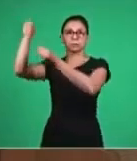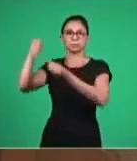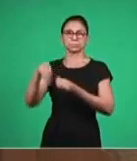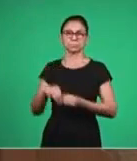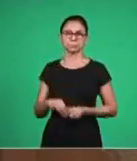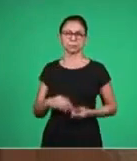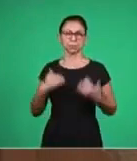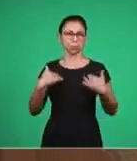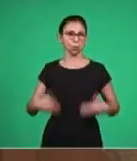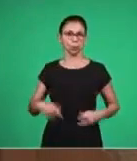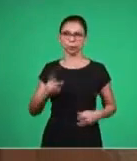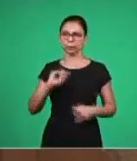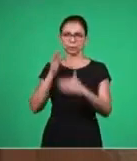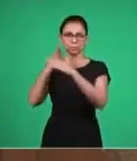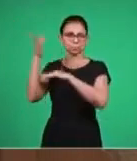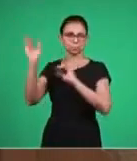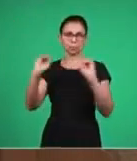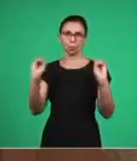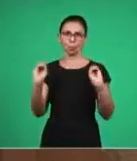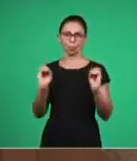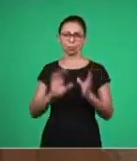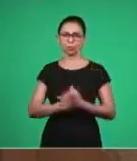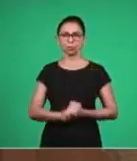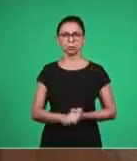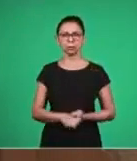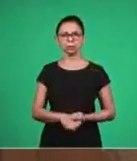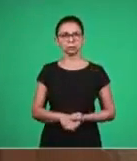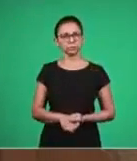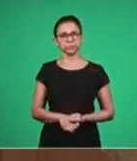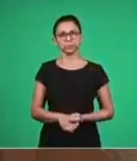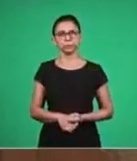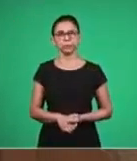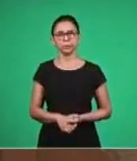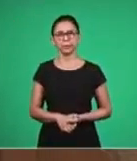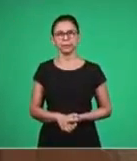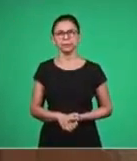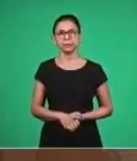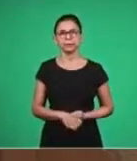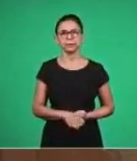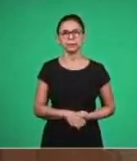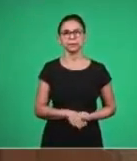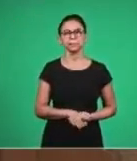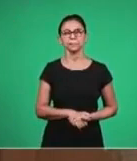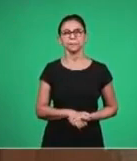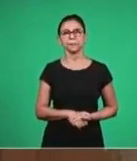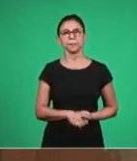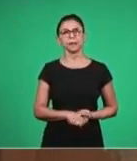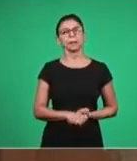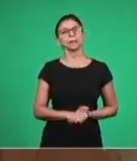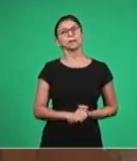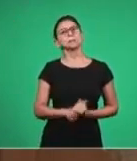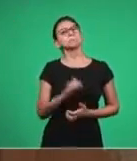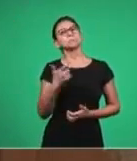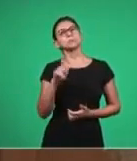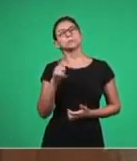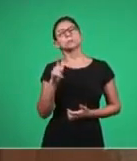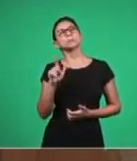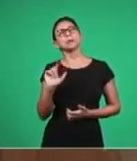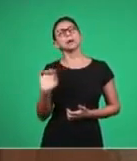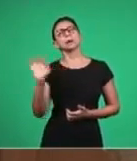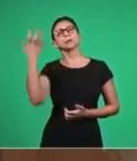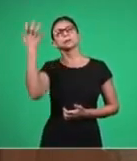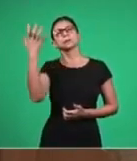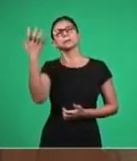And then there are other prophets, and then the different things happen. So listen, brother, there are no coincidences, there